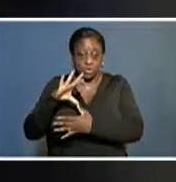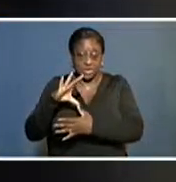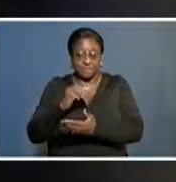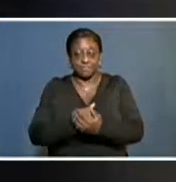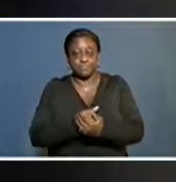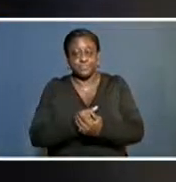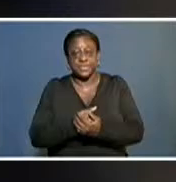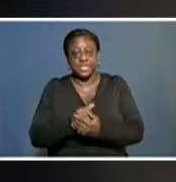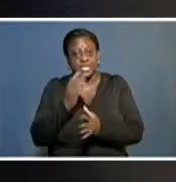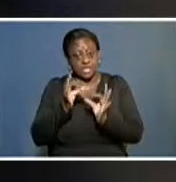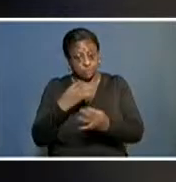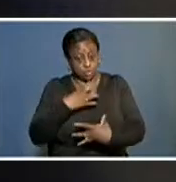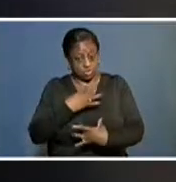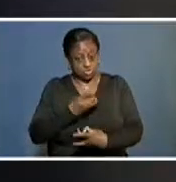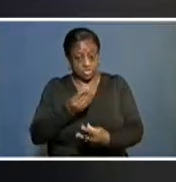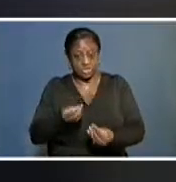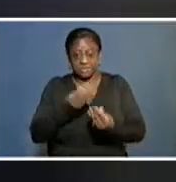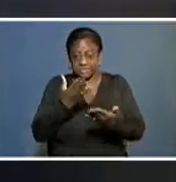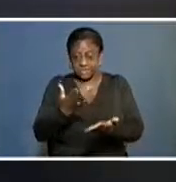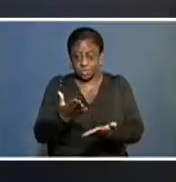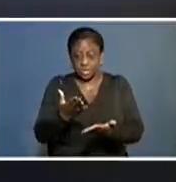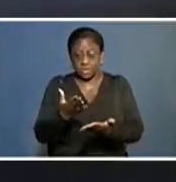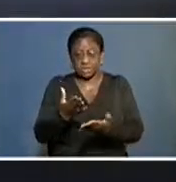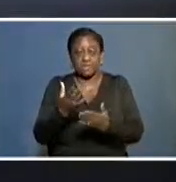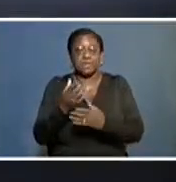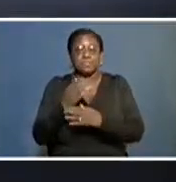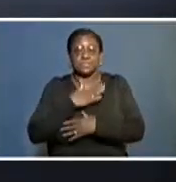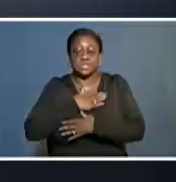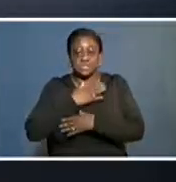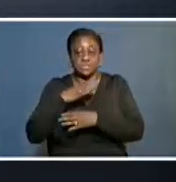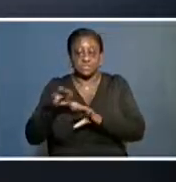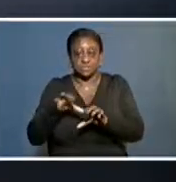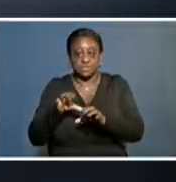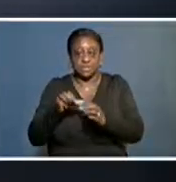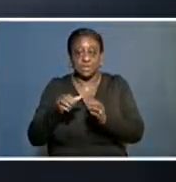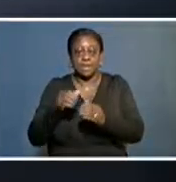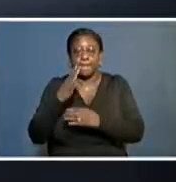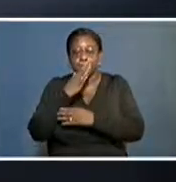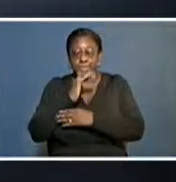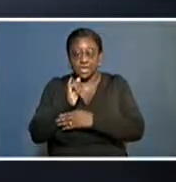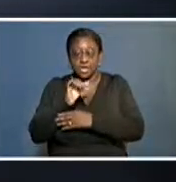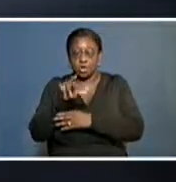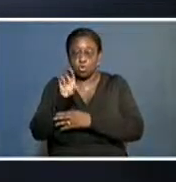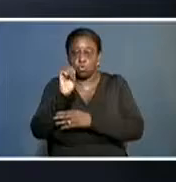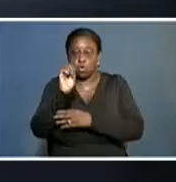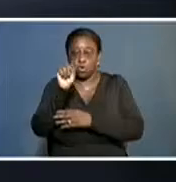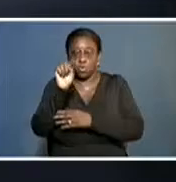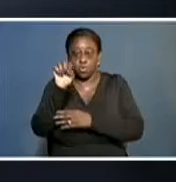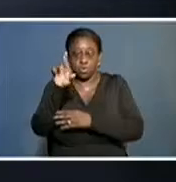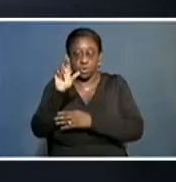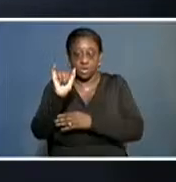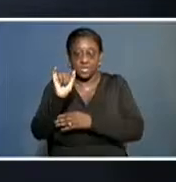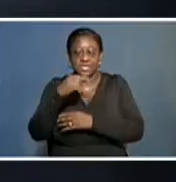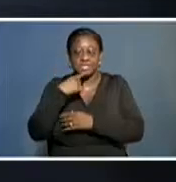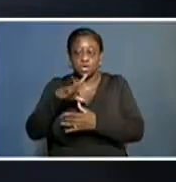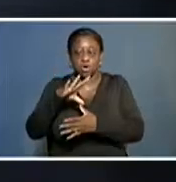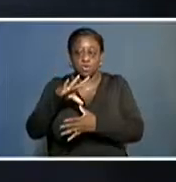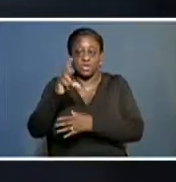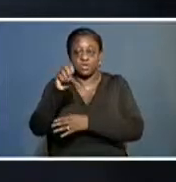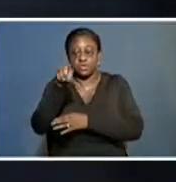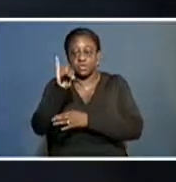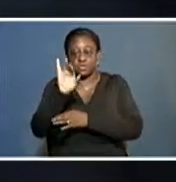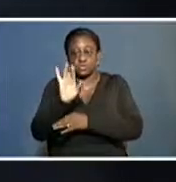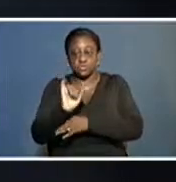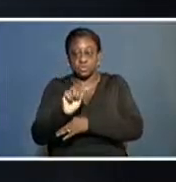Now, those of you interested in donating, you can do so through the Bahamas Rotary Disaster Relief website, Hurricane Dorian